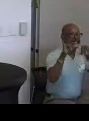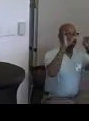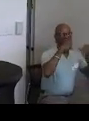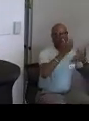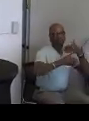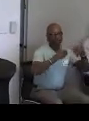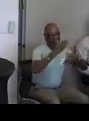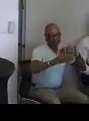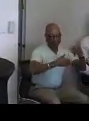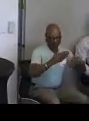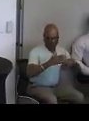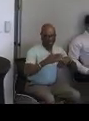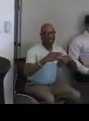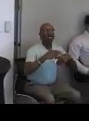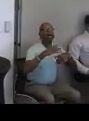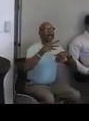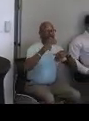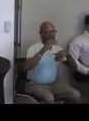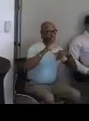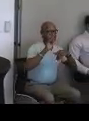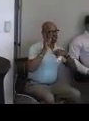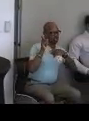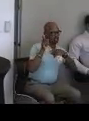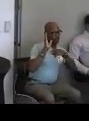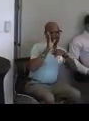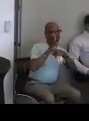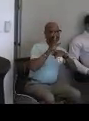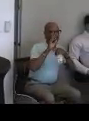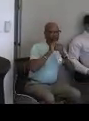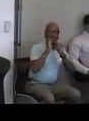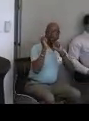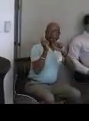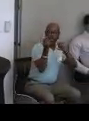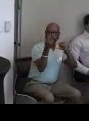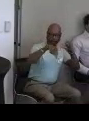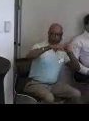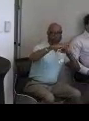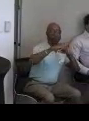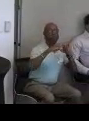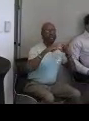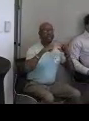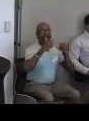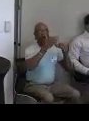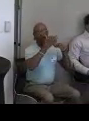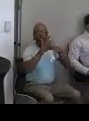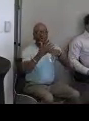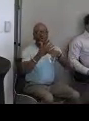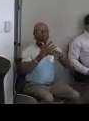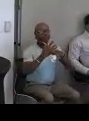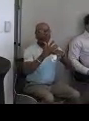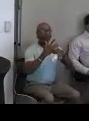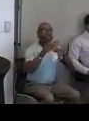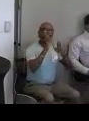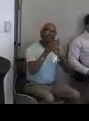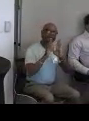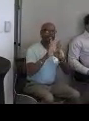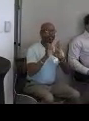processes. And she's going to be talking with all of you and getting all of you on board designing your